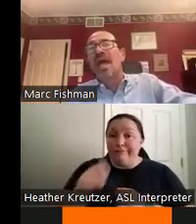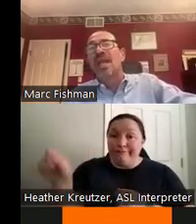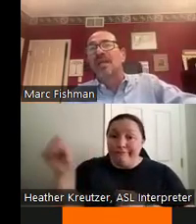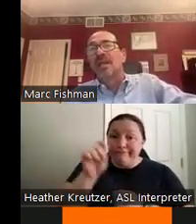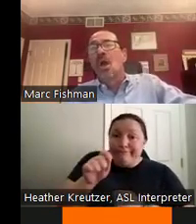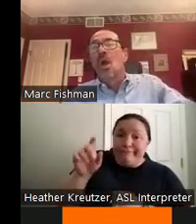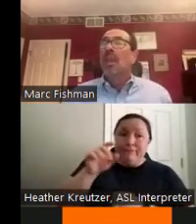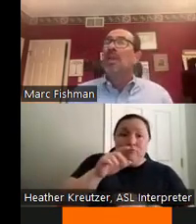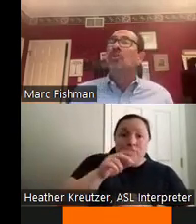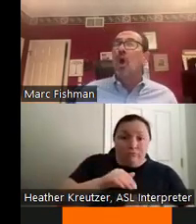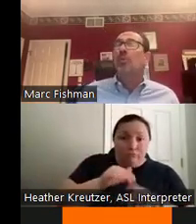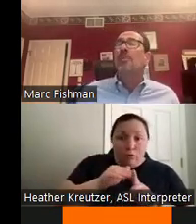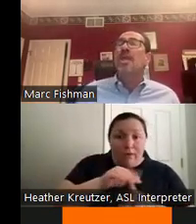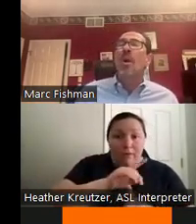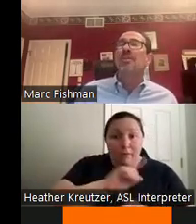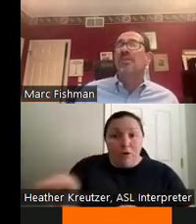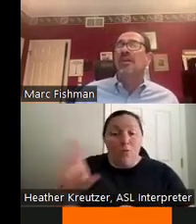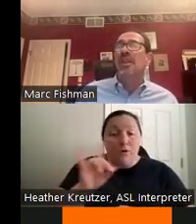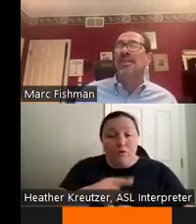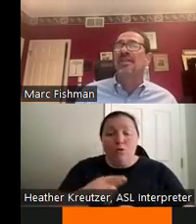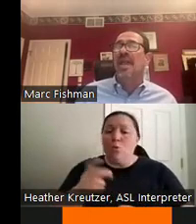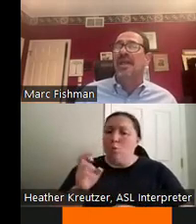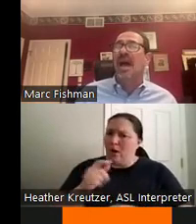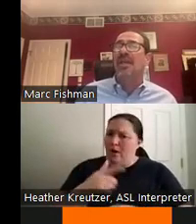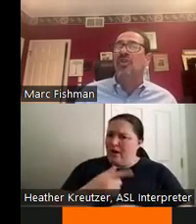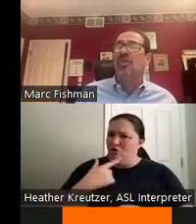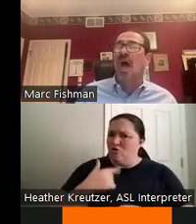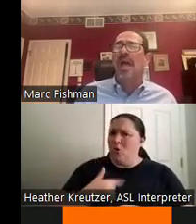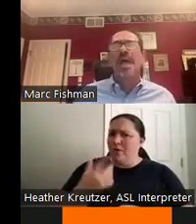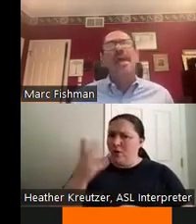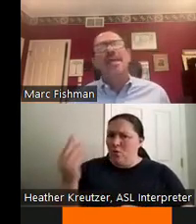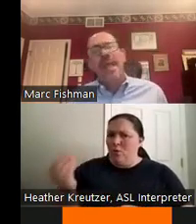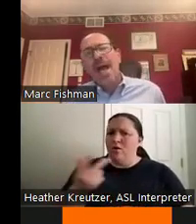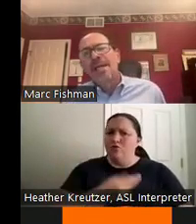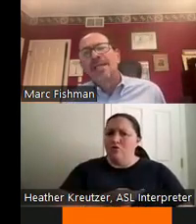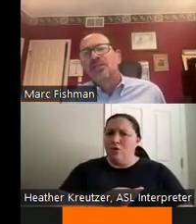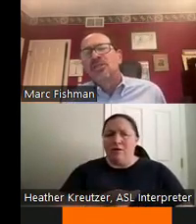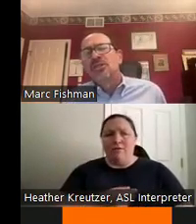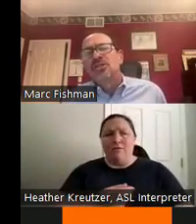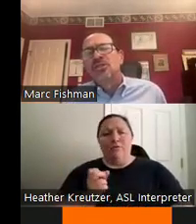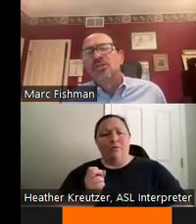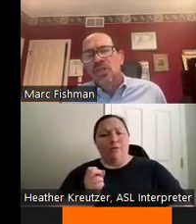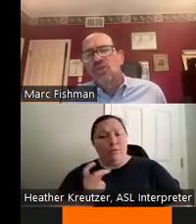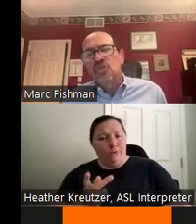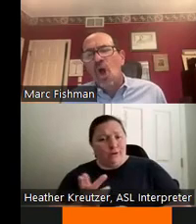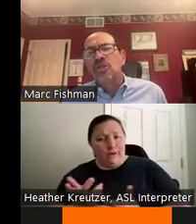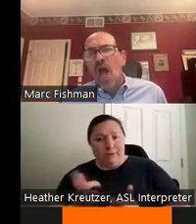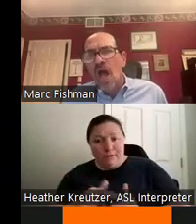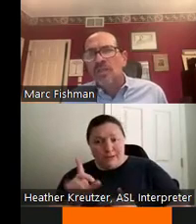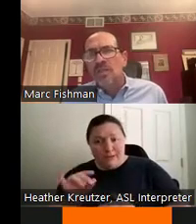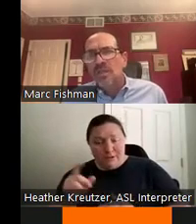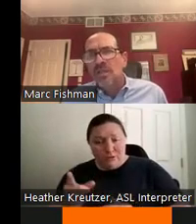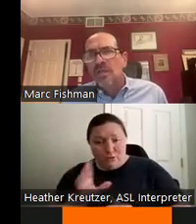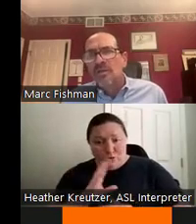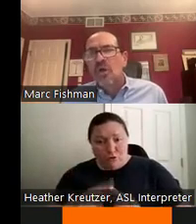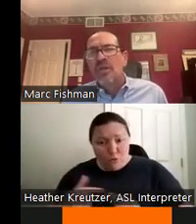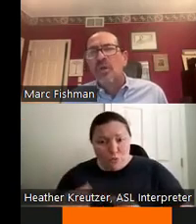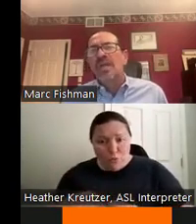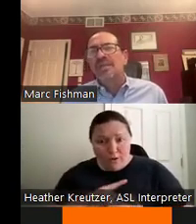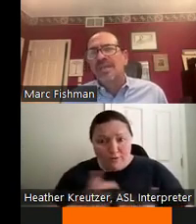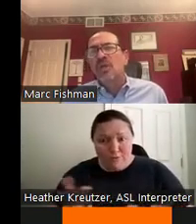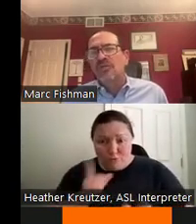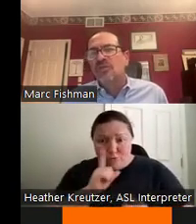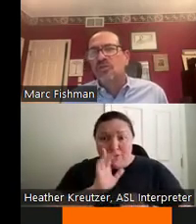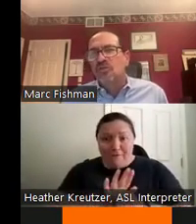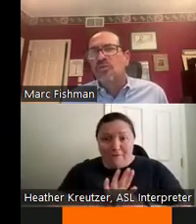they actually get it. Well, he told me he went to the clinic today and got his shot. Yeah? Did you talk to us so